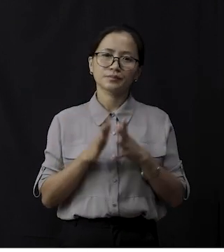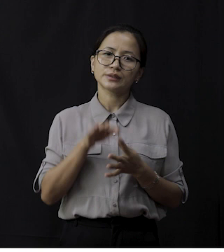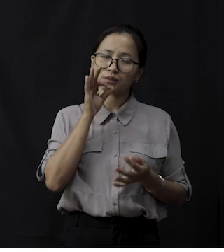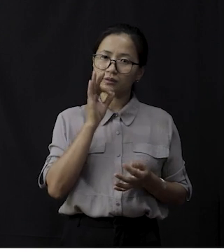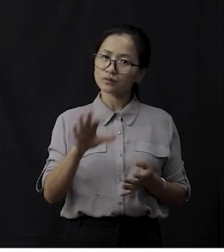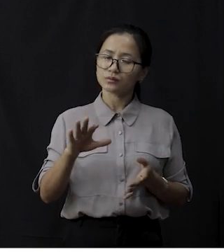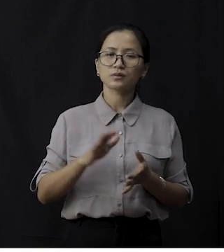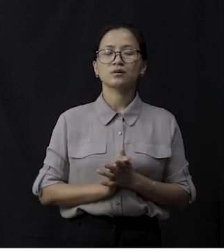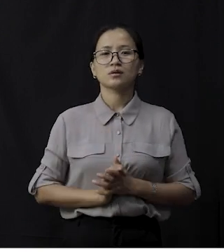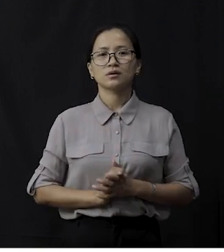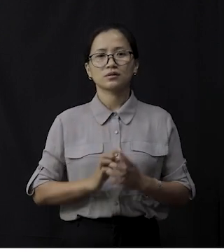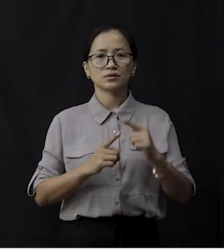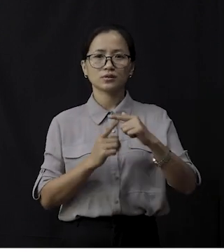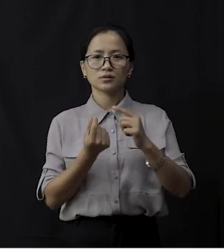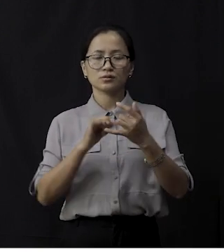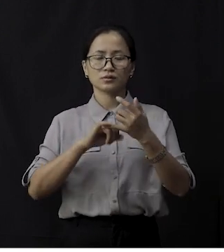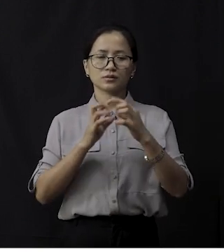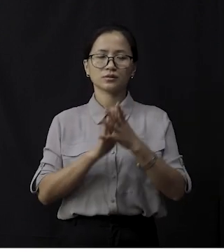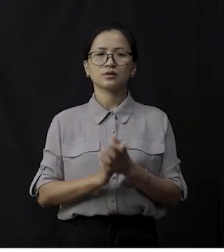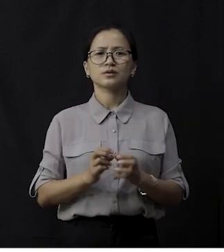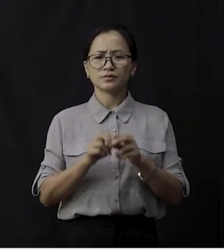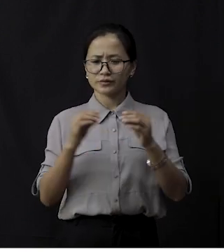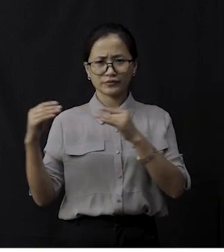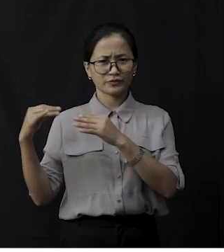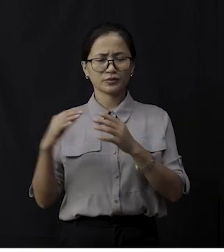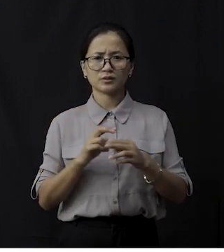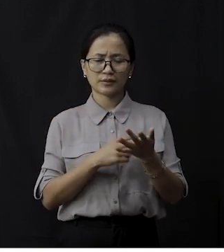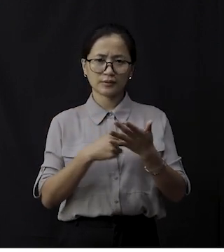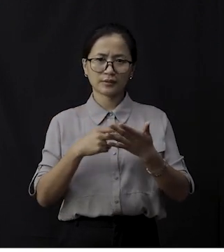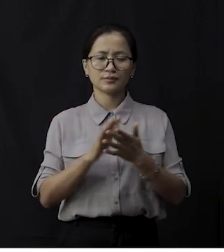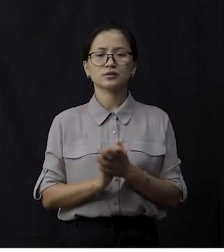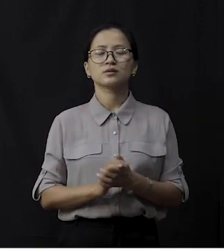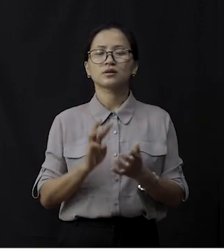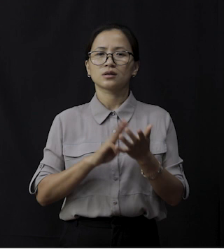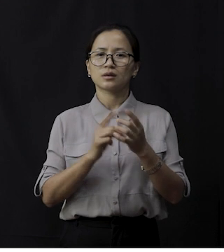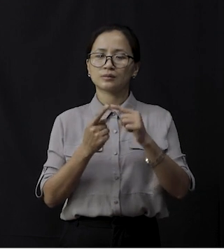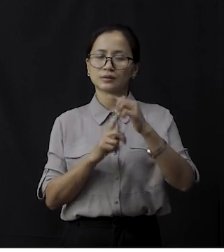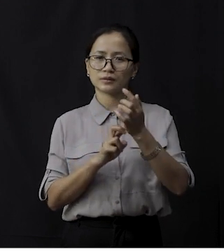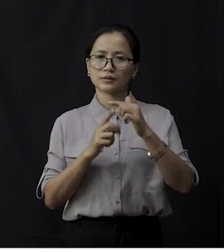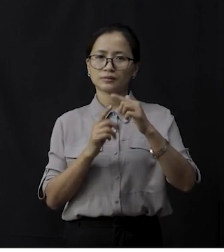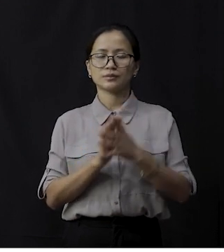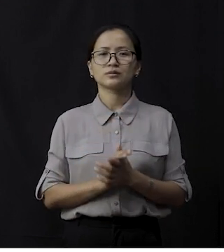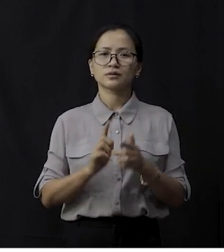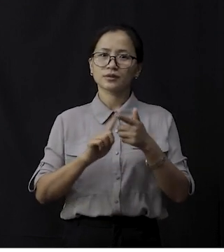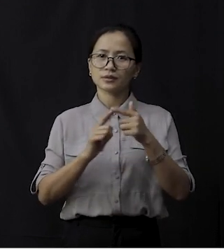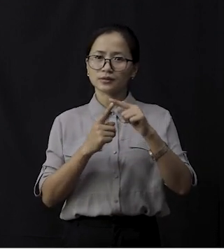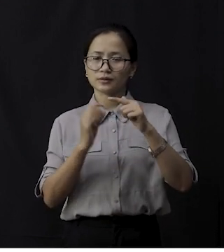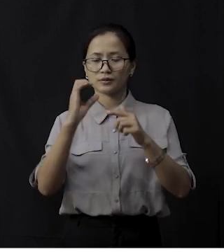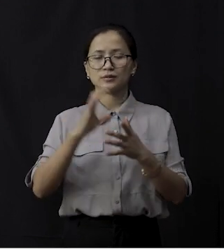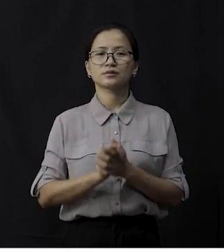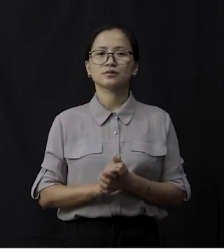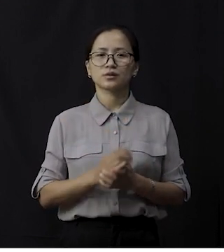come from plants like tulsi, citronella, eucalyptus, neem, mint, etc.